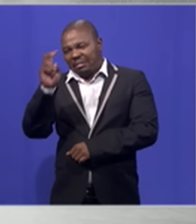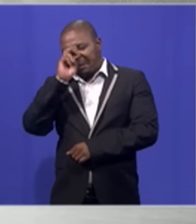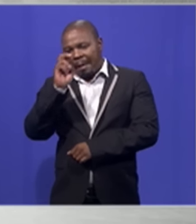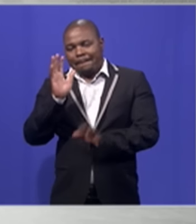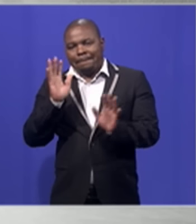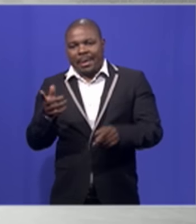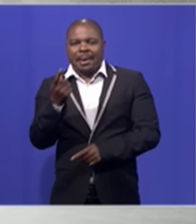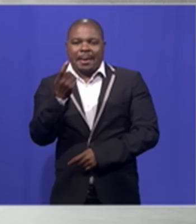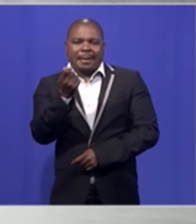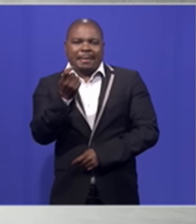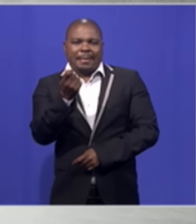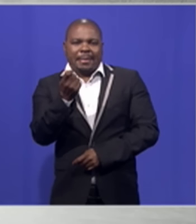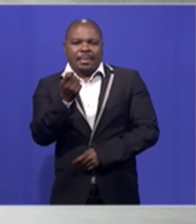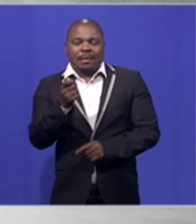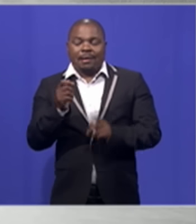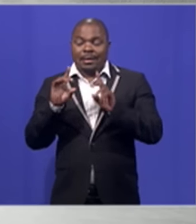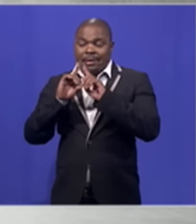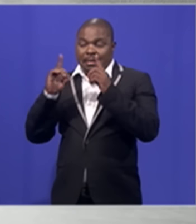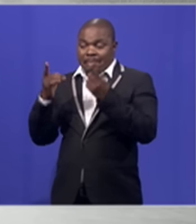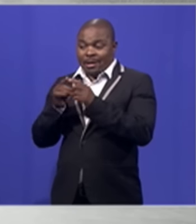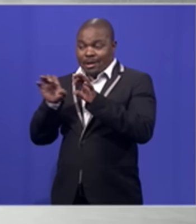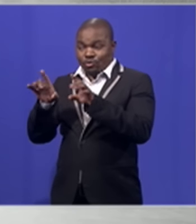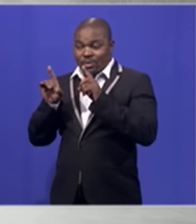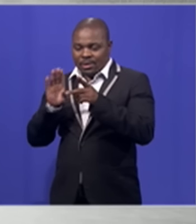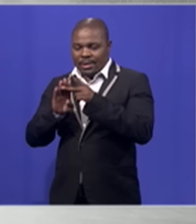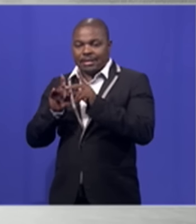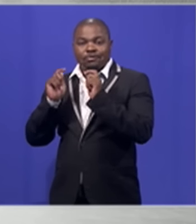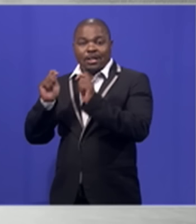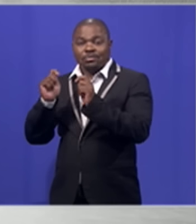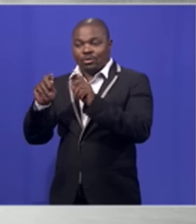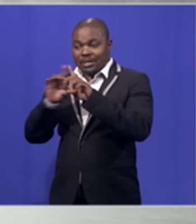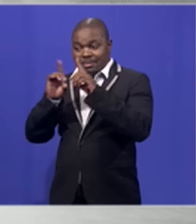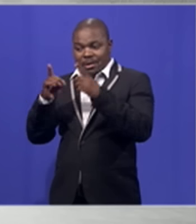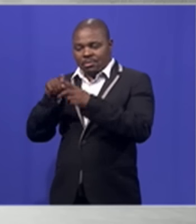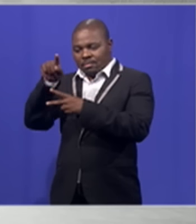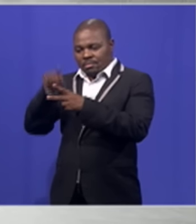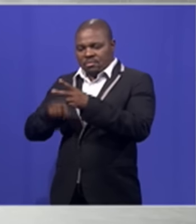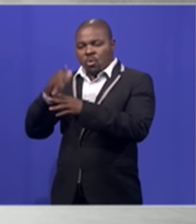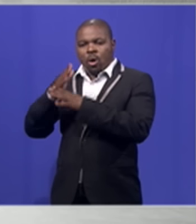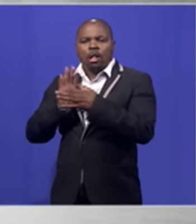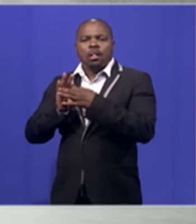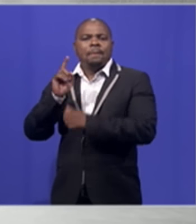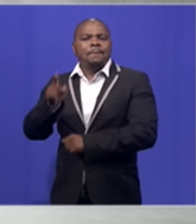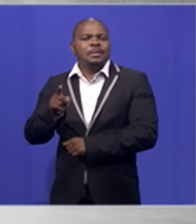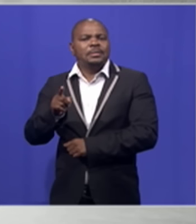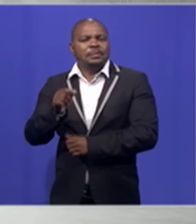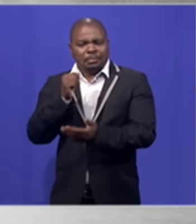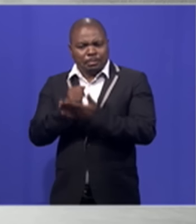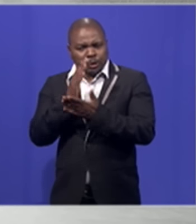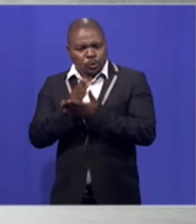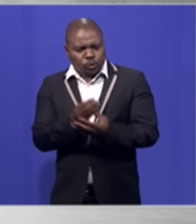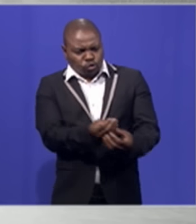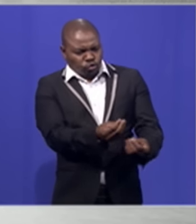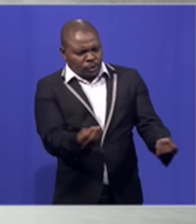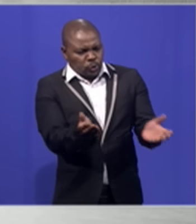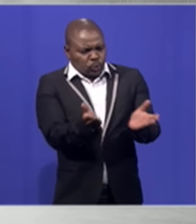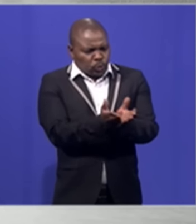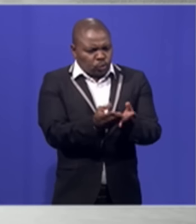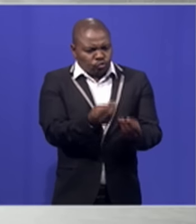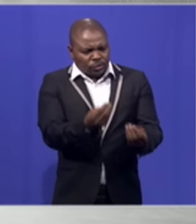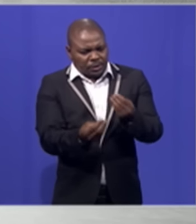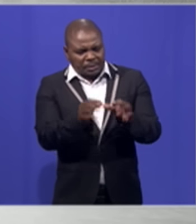mašeleng jalo kgoro wa thuto fa le ba kgoro tša dinamelwa ba swantse gore ba šomišane mmogo go netefatša gore namela tše dinametša bana ba rena ba sekolo re